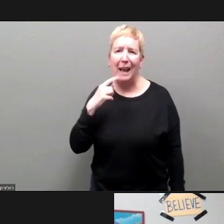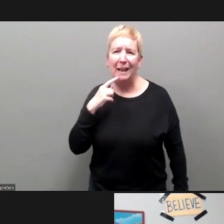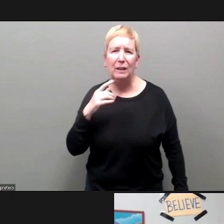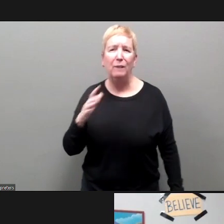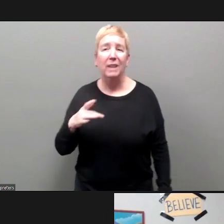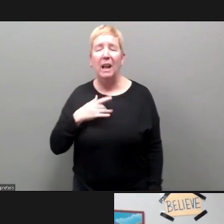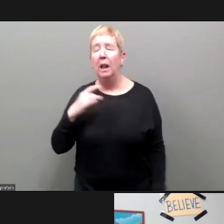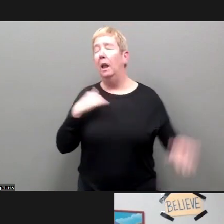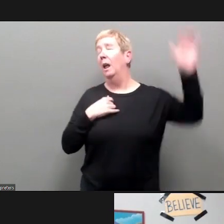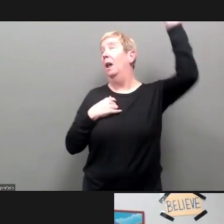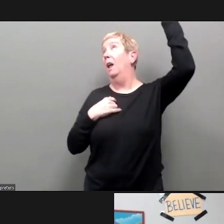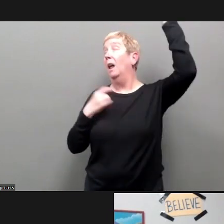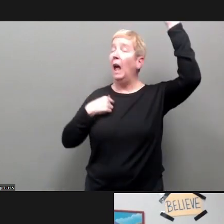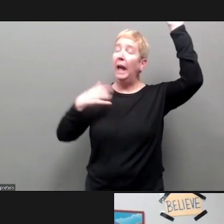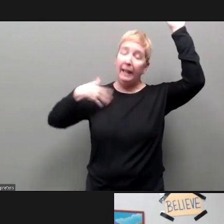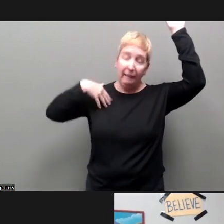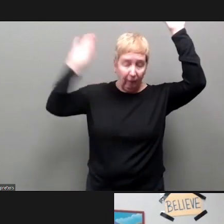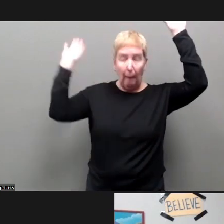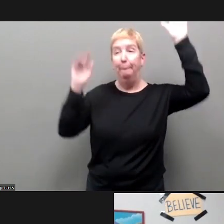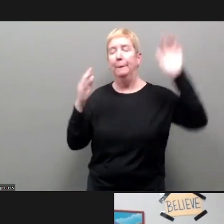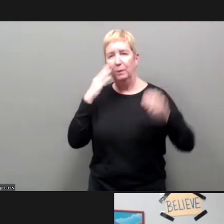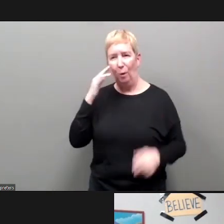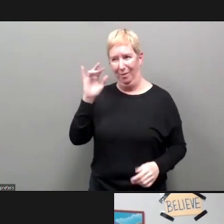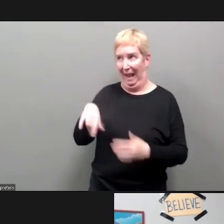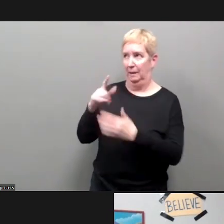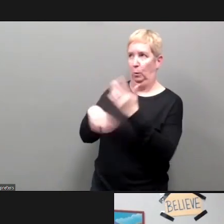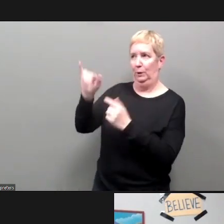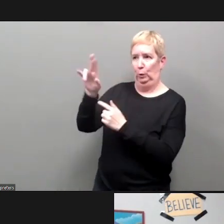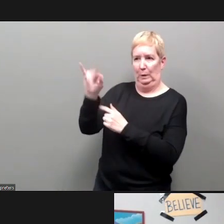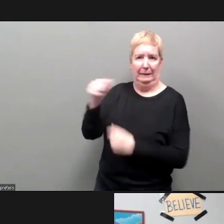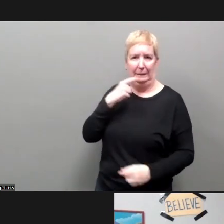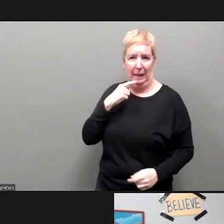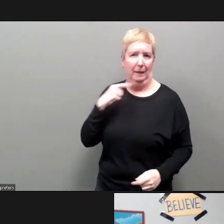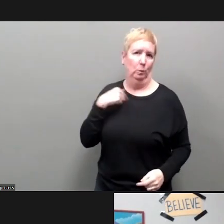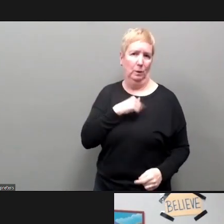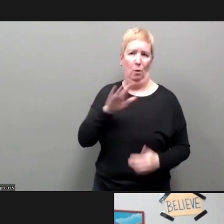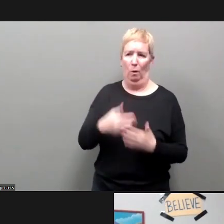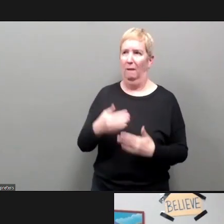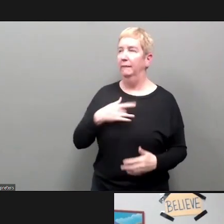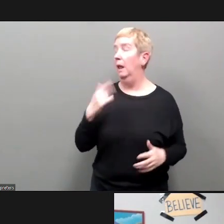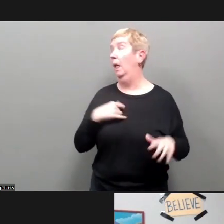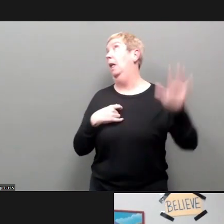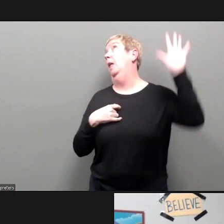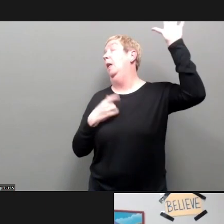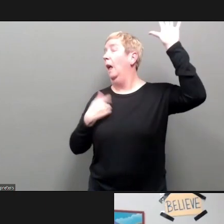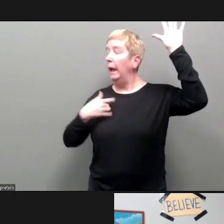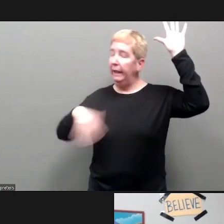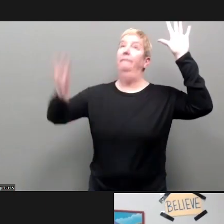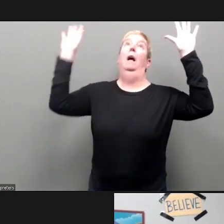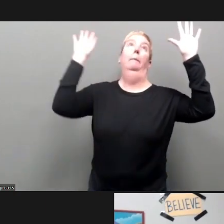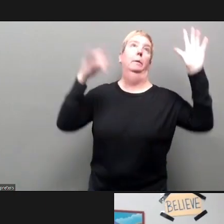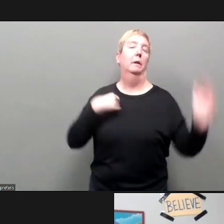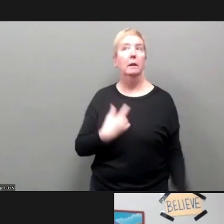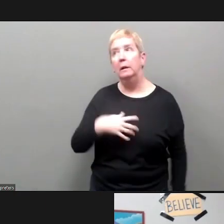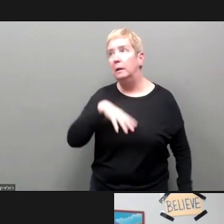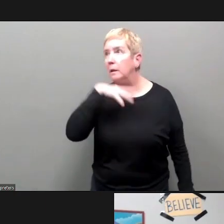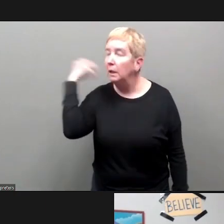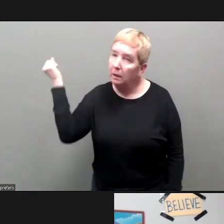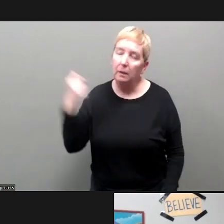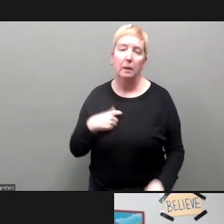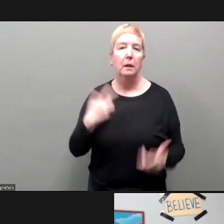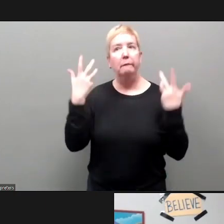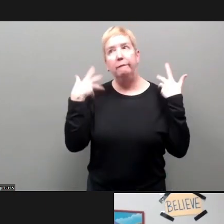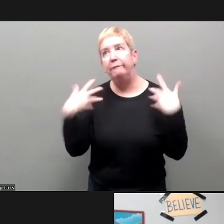can't we be over with this? We're so tired of it. We're so sick of it. I did everything I could do,